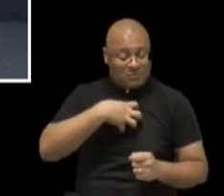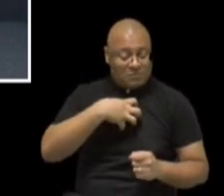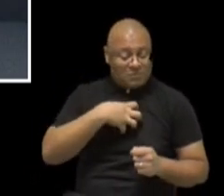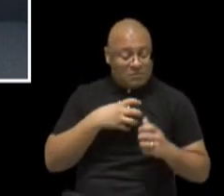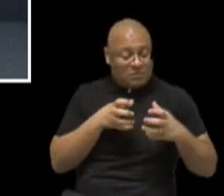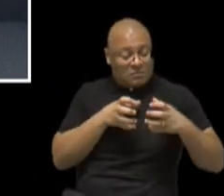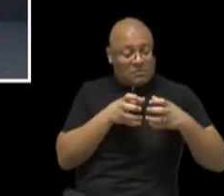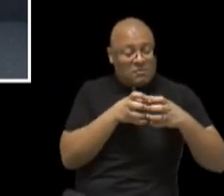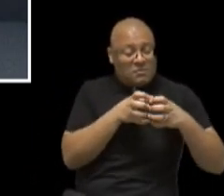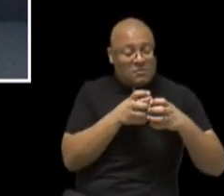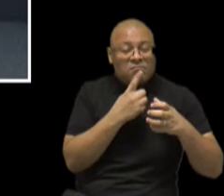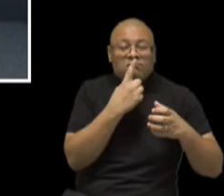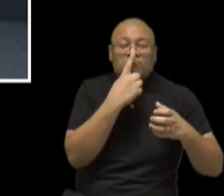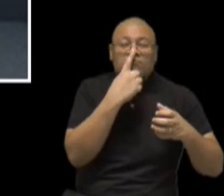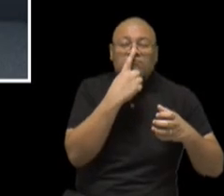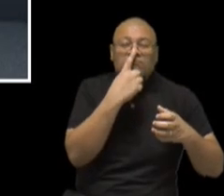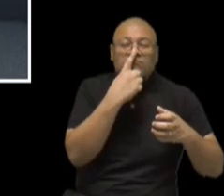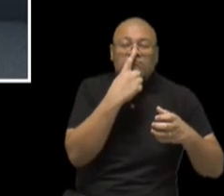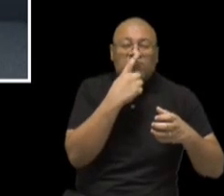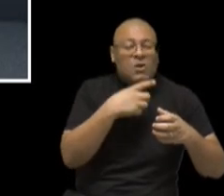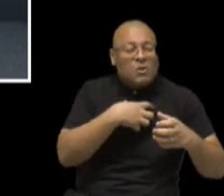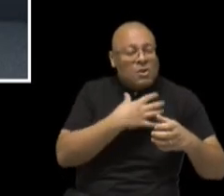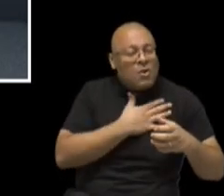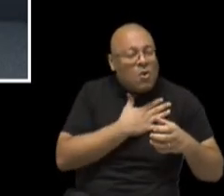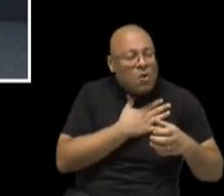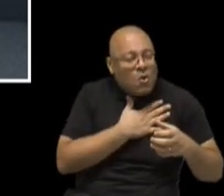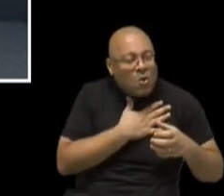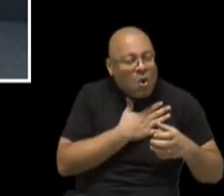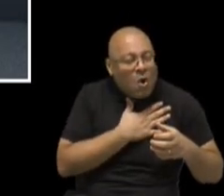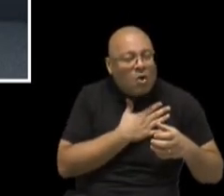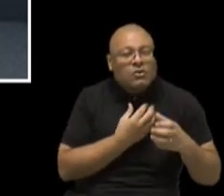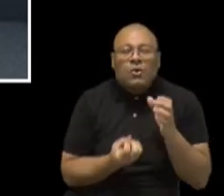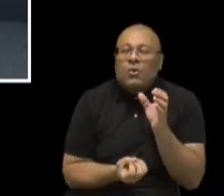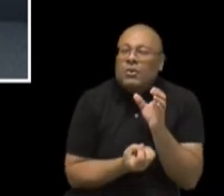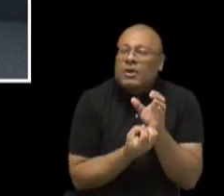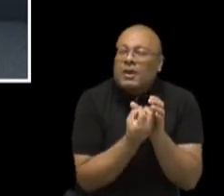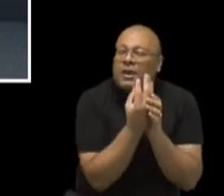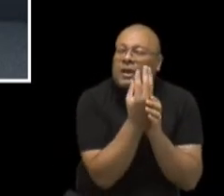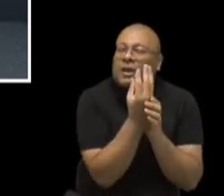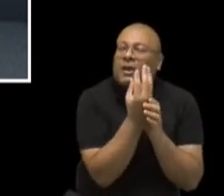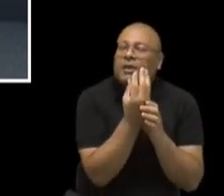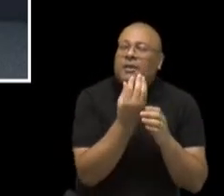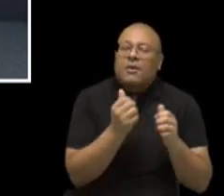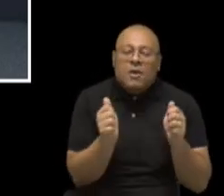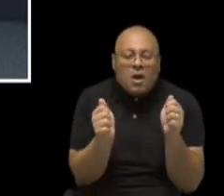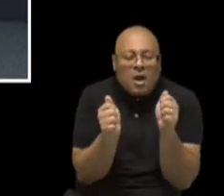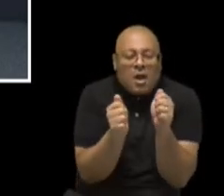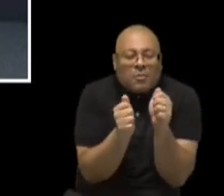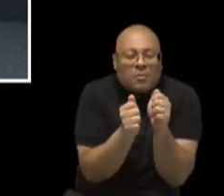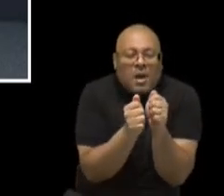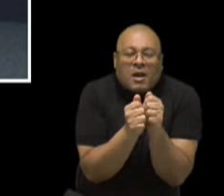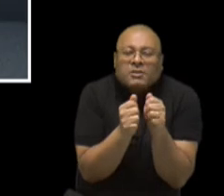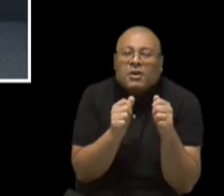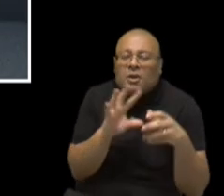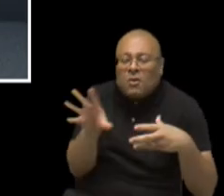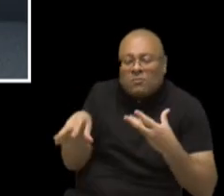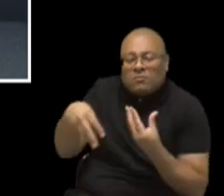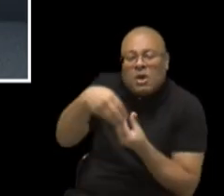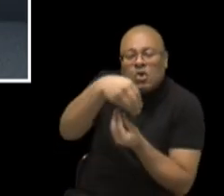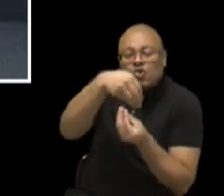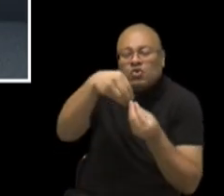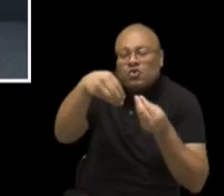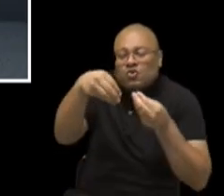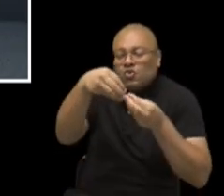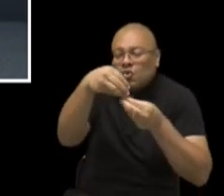right? As I had my role of ambassador, I was out and about going to parties. So that's kind of like was my